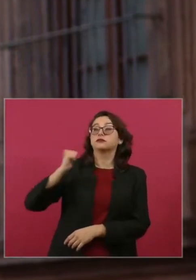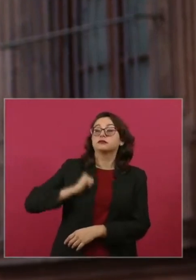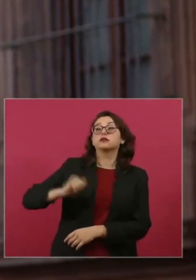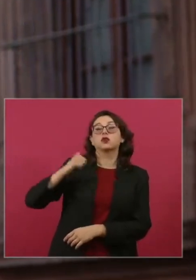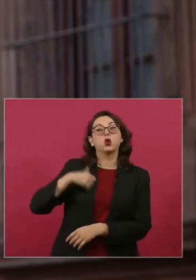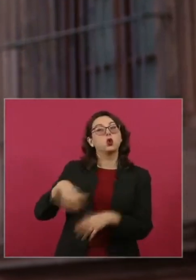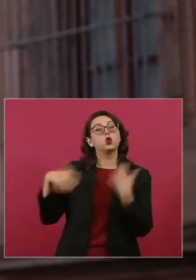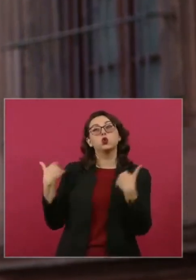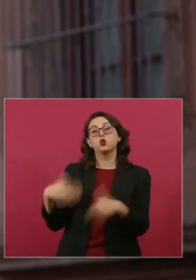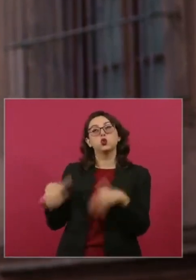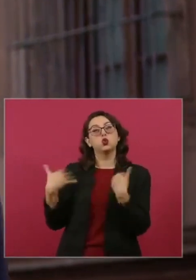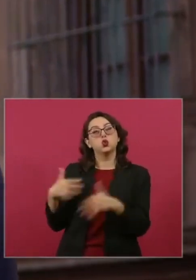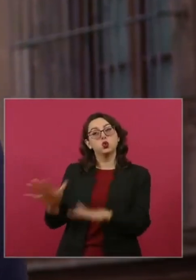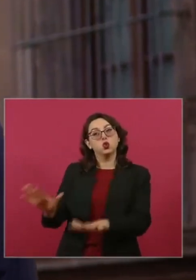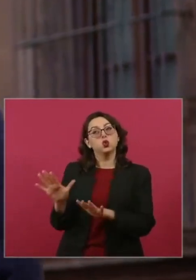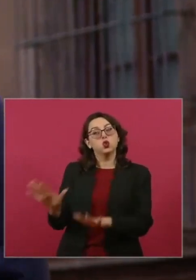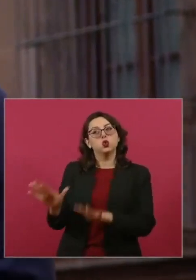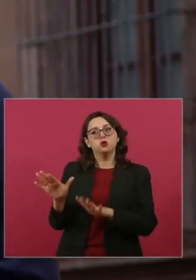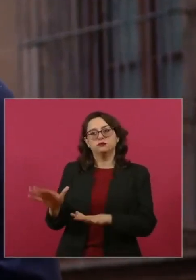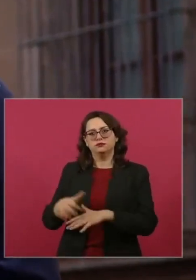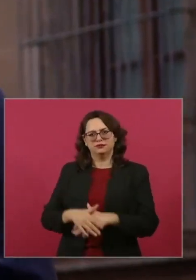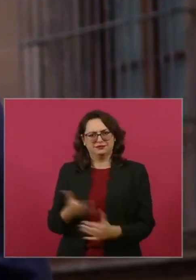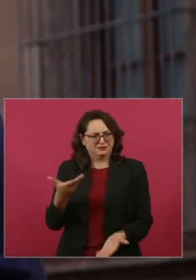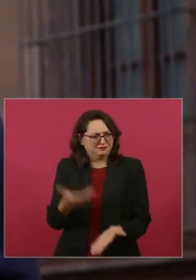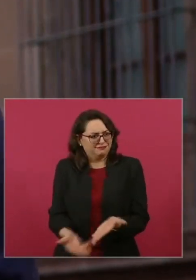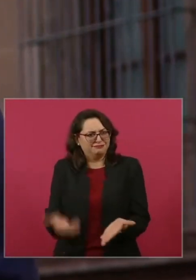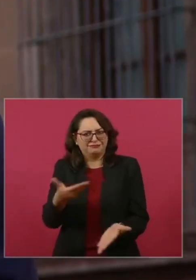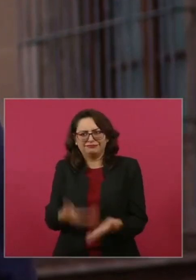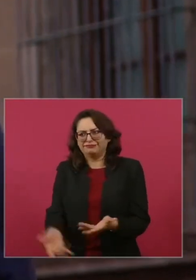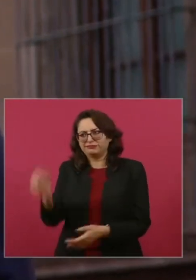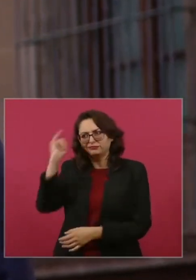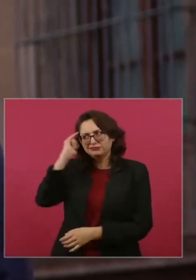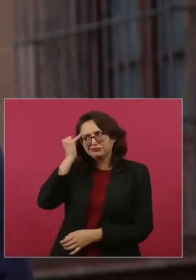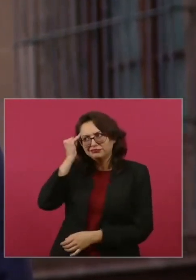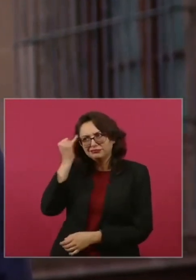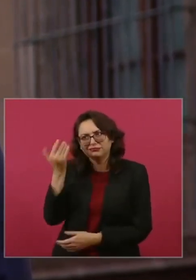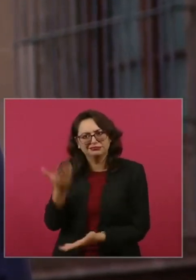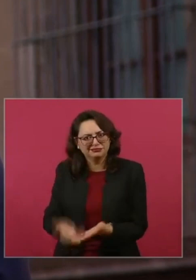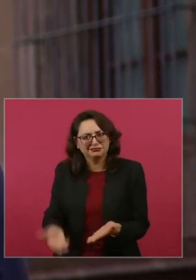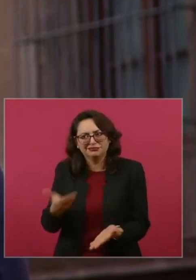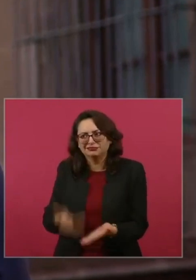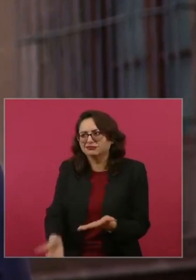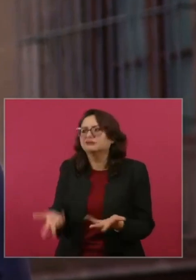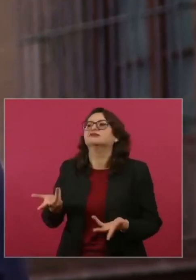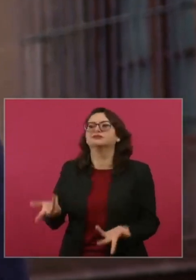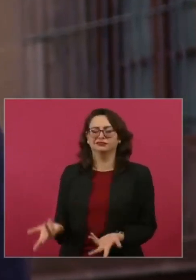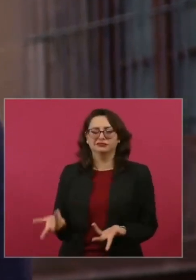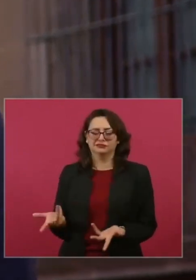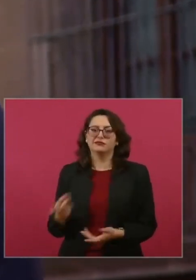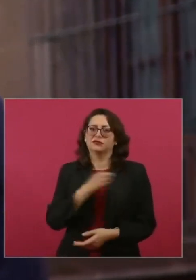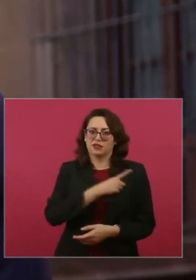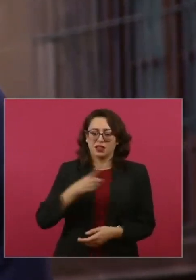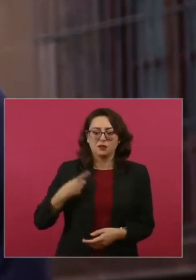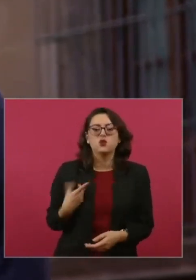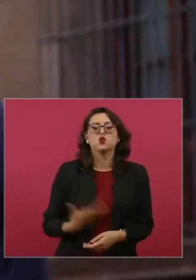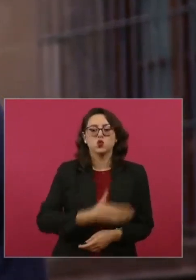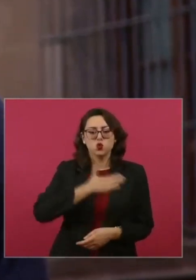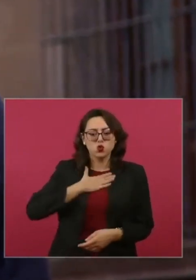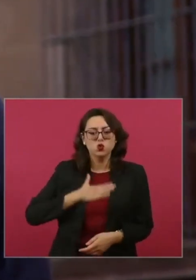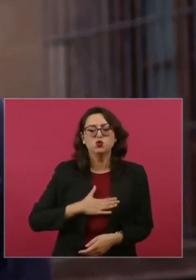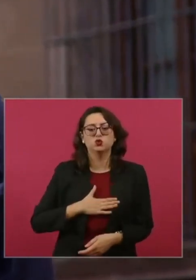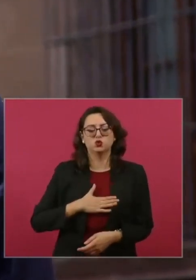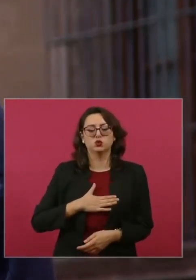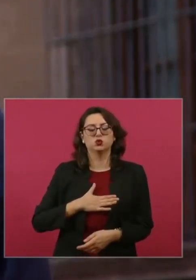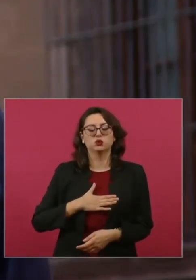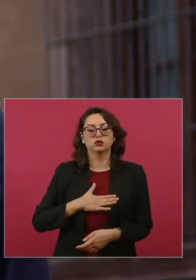just pasado. About what's sino going on now, it's about the past. Al indígena it's de about what's tiempo. Happening today Por with the